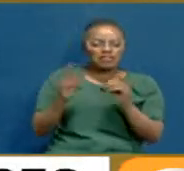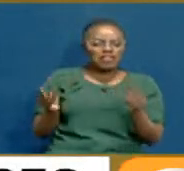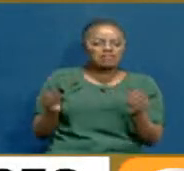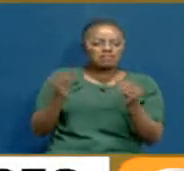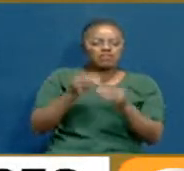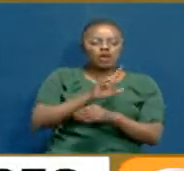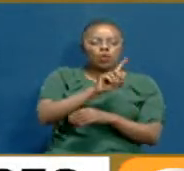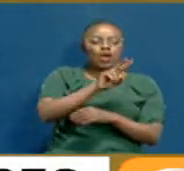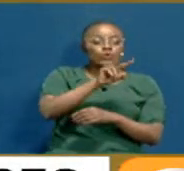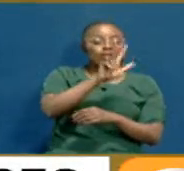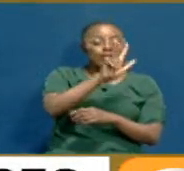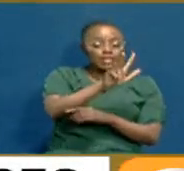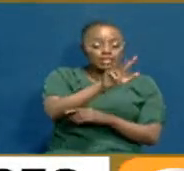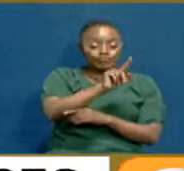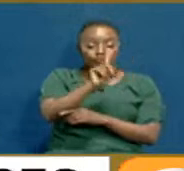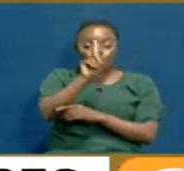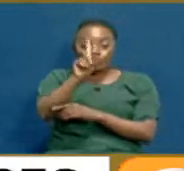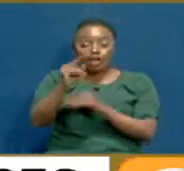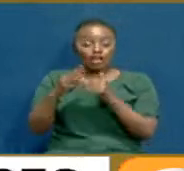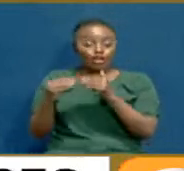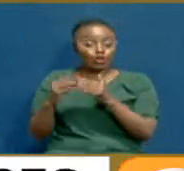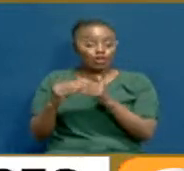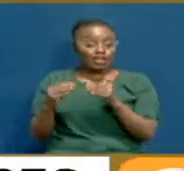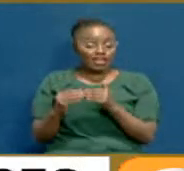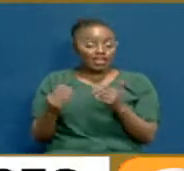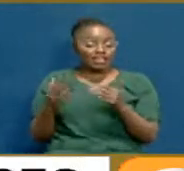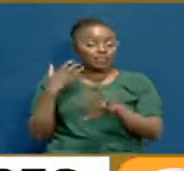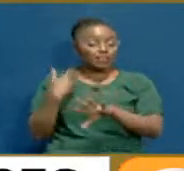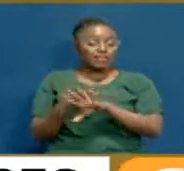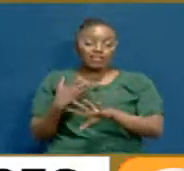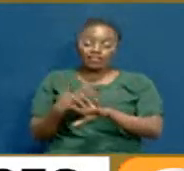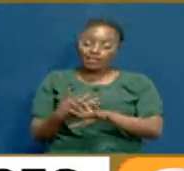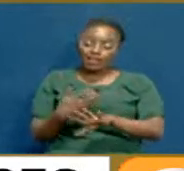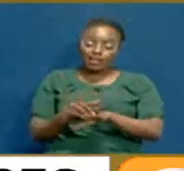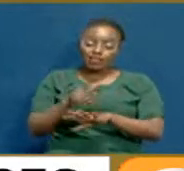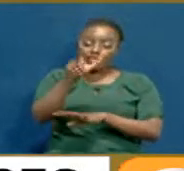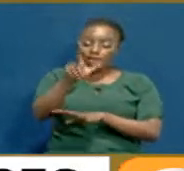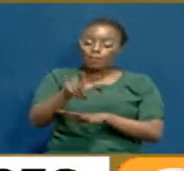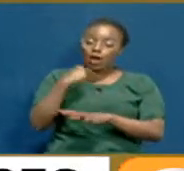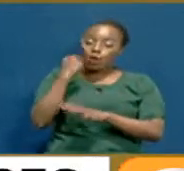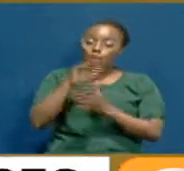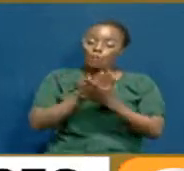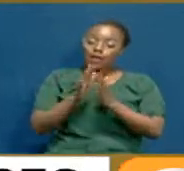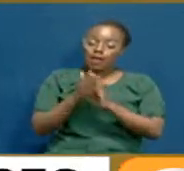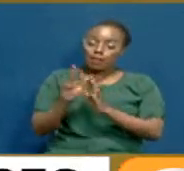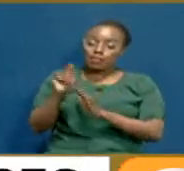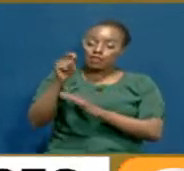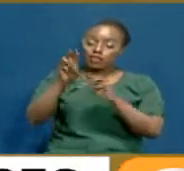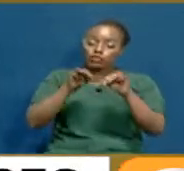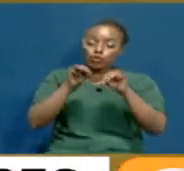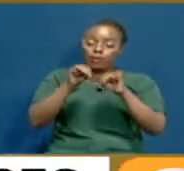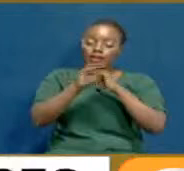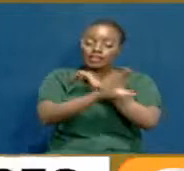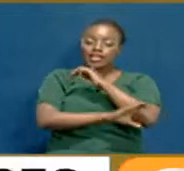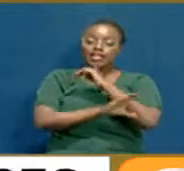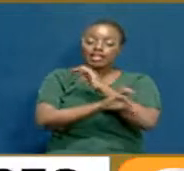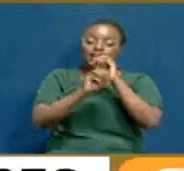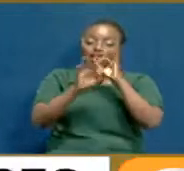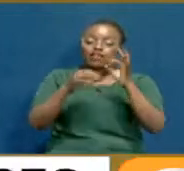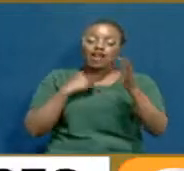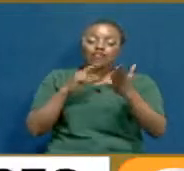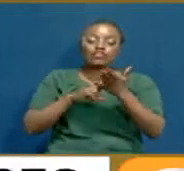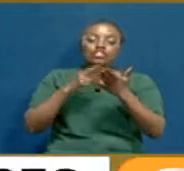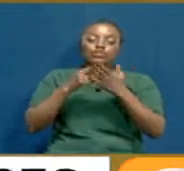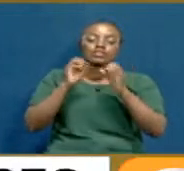at 123 shillings to the dollar. It's going to be very difficult for whoever becomes the president to actually manage the country if you do not have